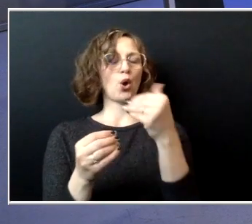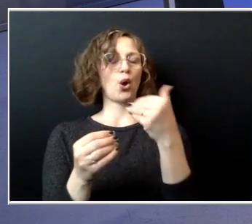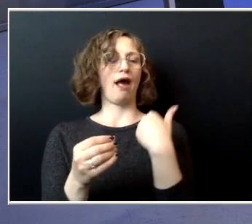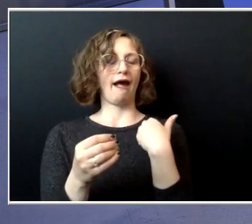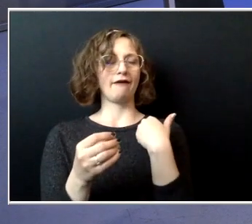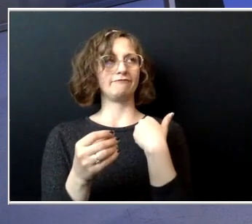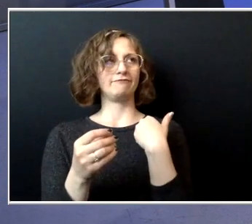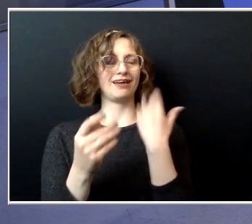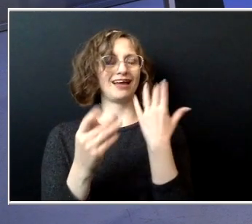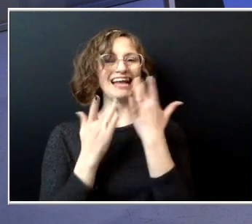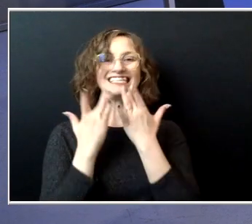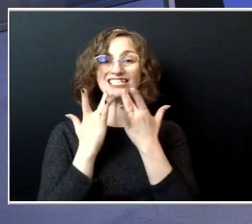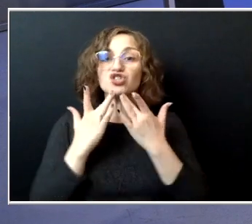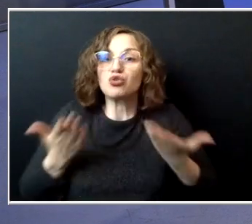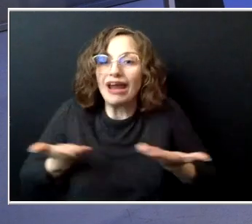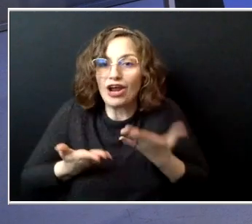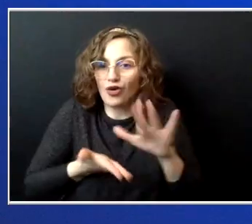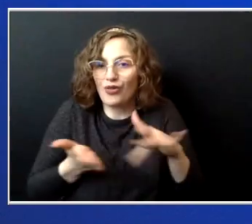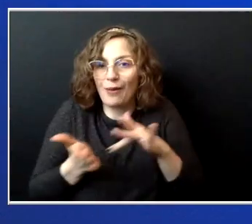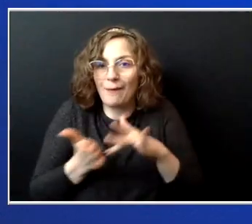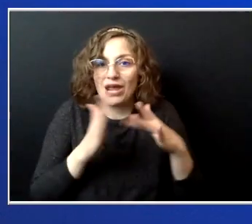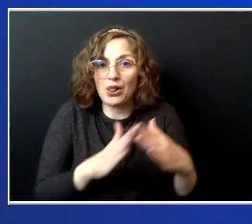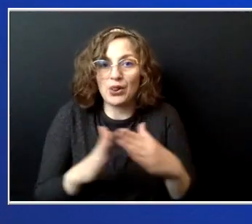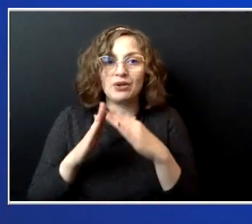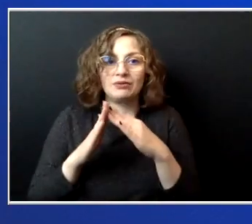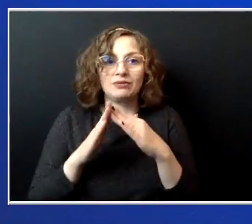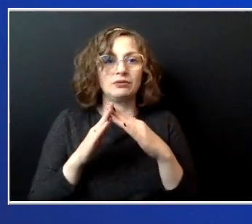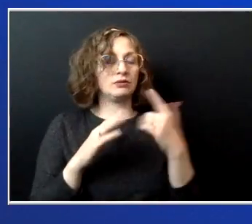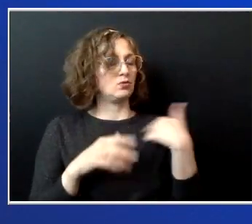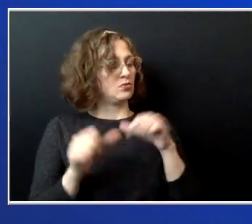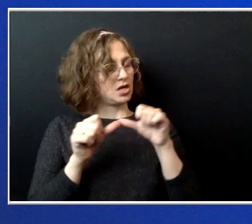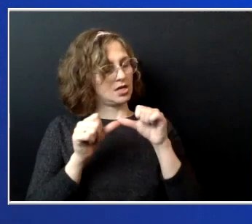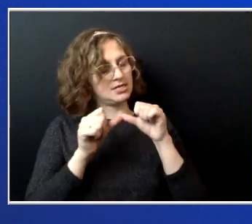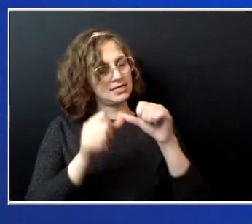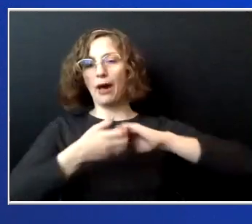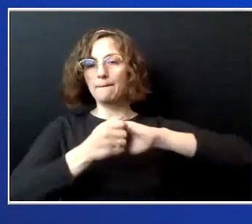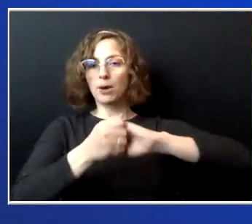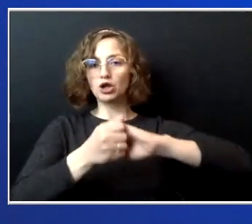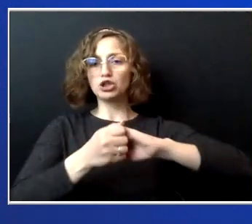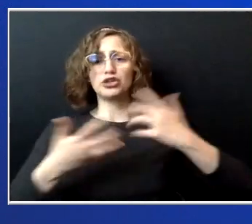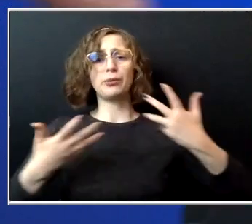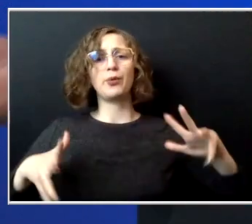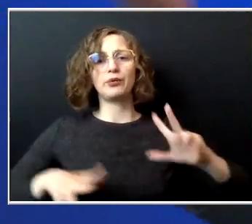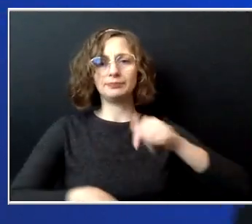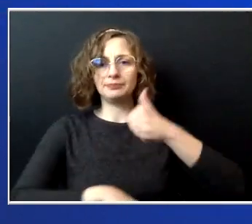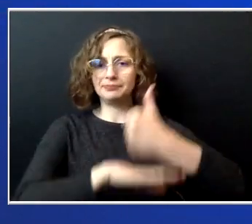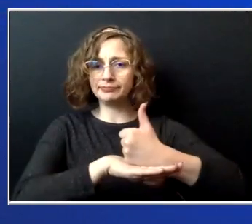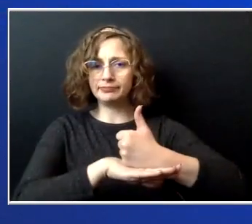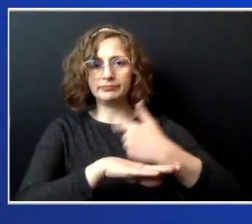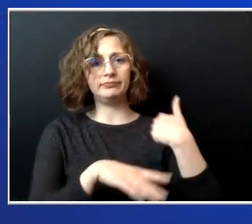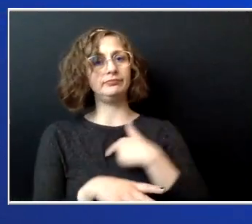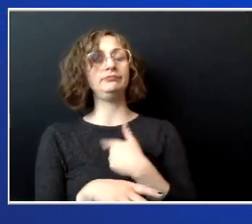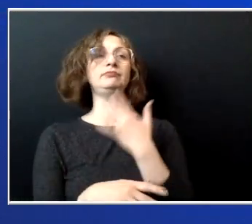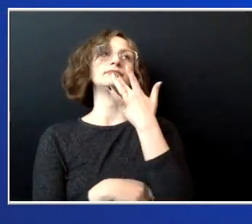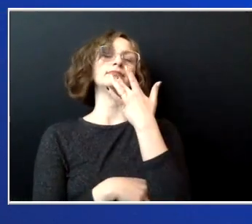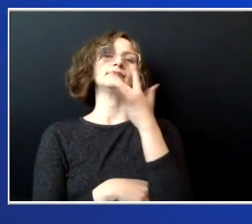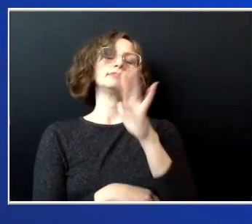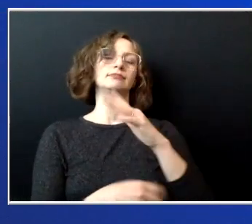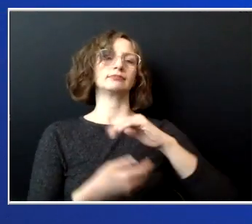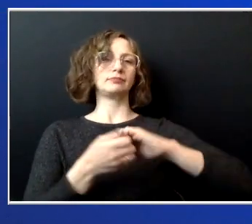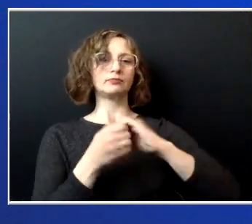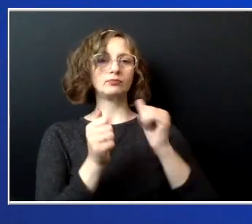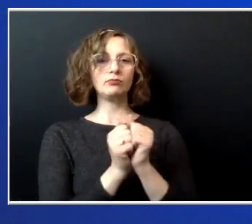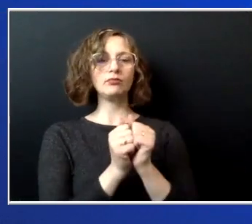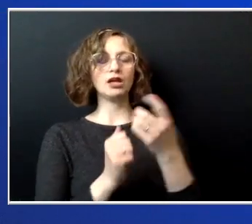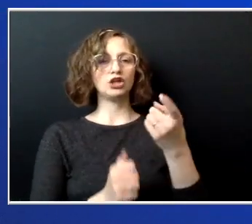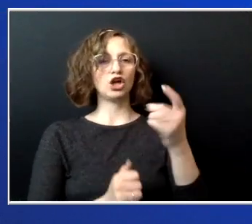community? Well, I think we continue the partnership that we already have. We are very fortunate to partner with Dr. Winnecke's department. We